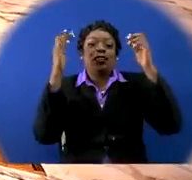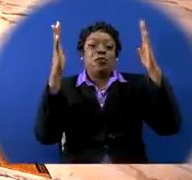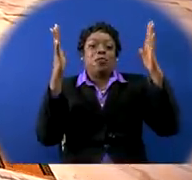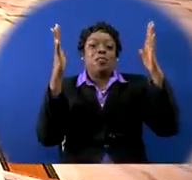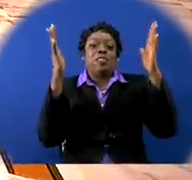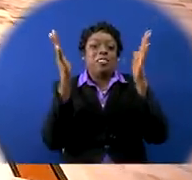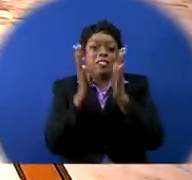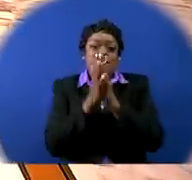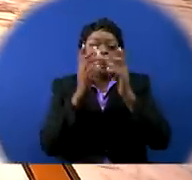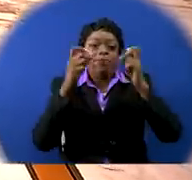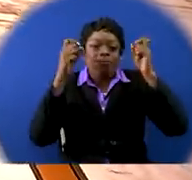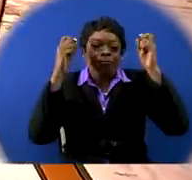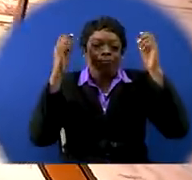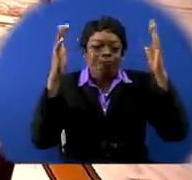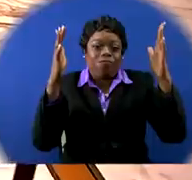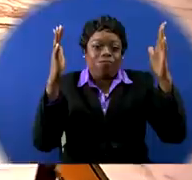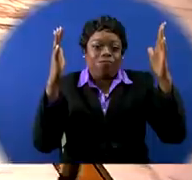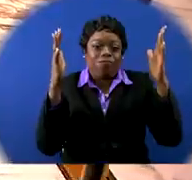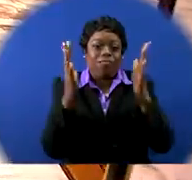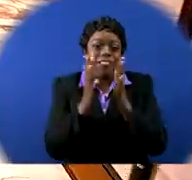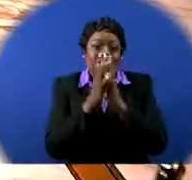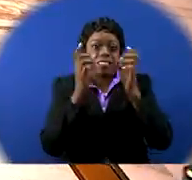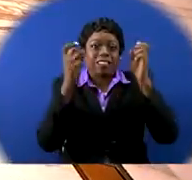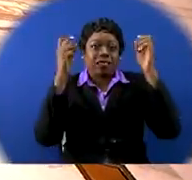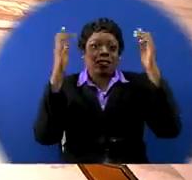Hallelujah. Hallelujah. Hallelujah.